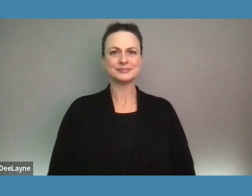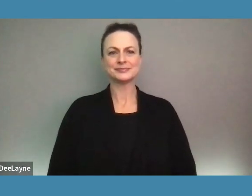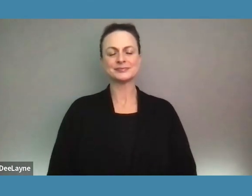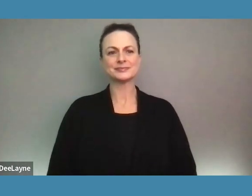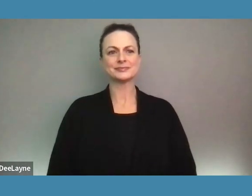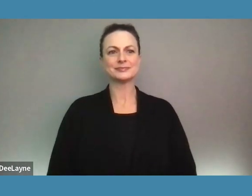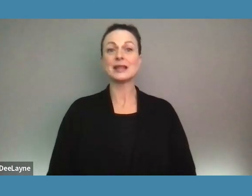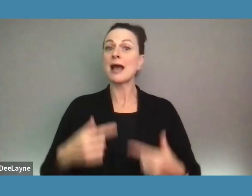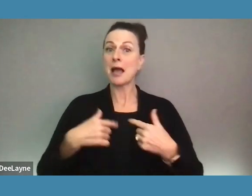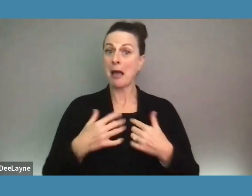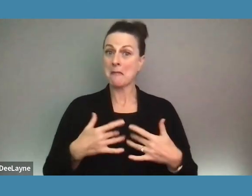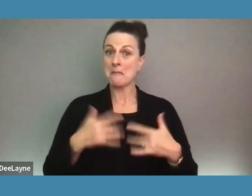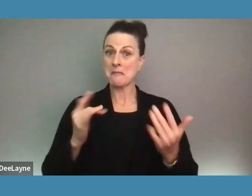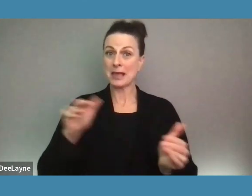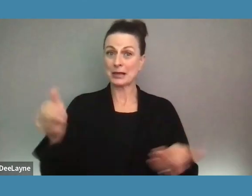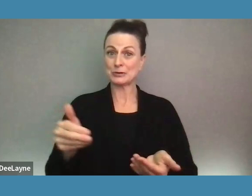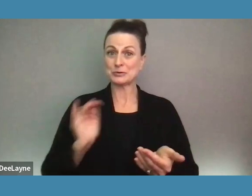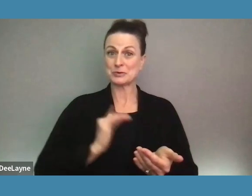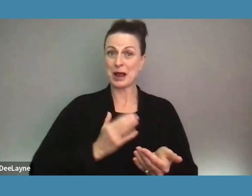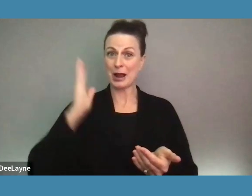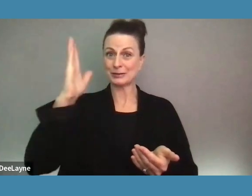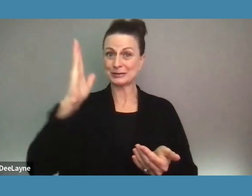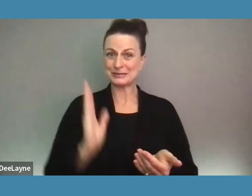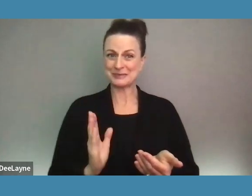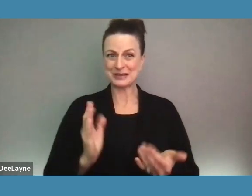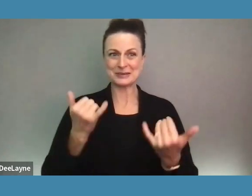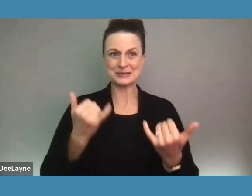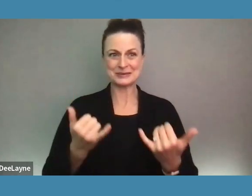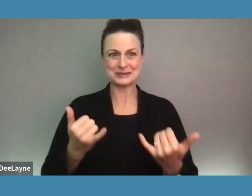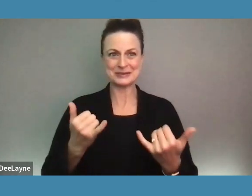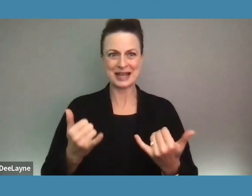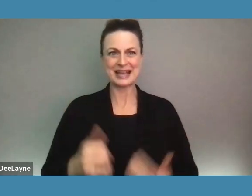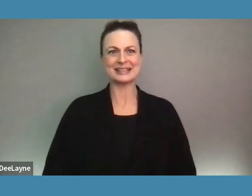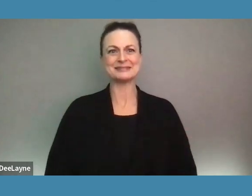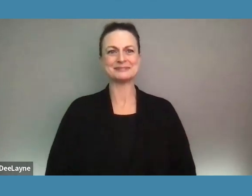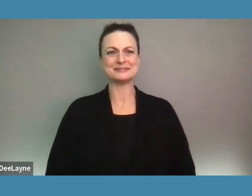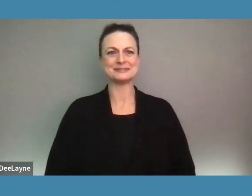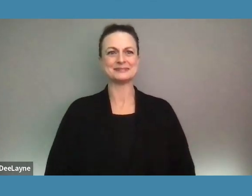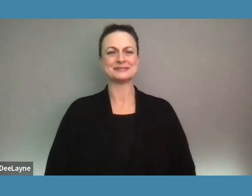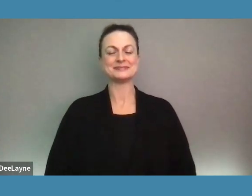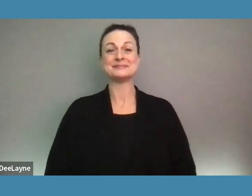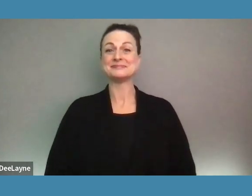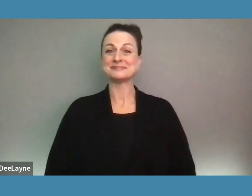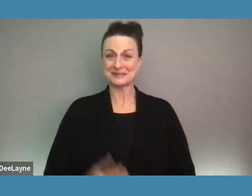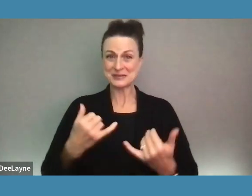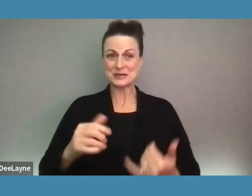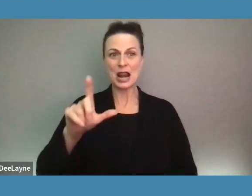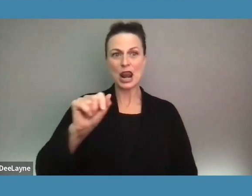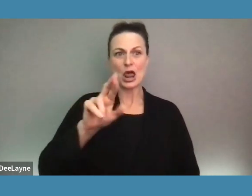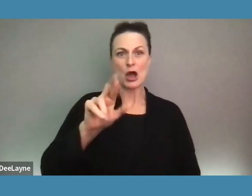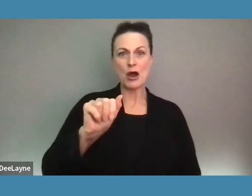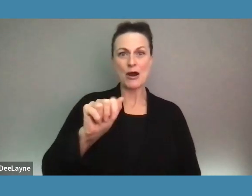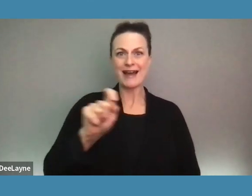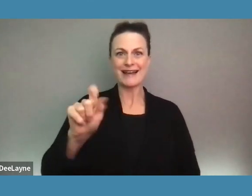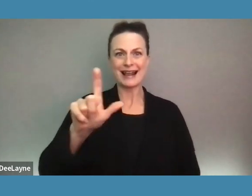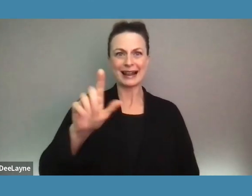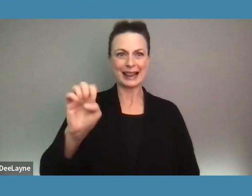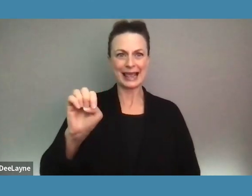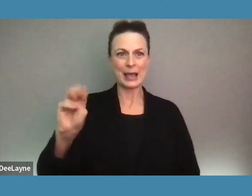So I am delighted to introduce our speaker today. Today we have Laura Lee